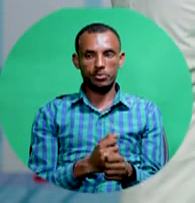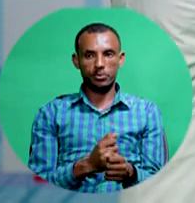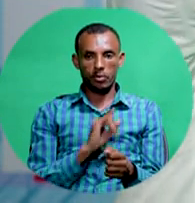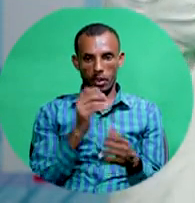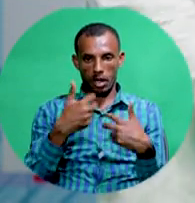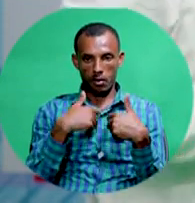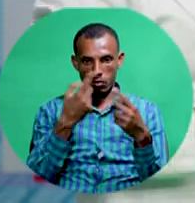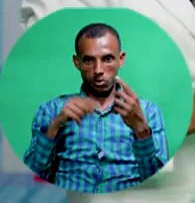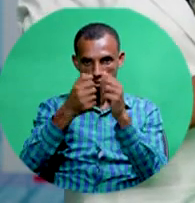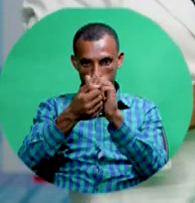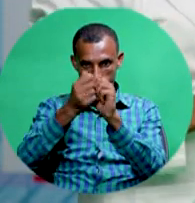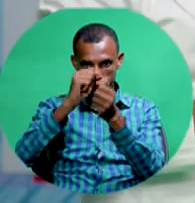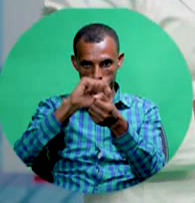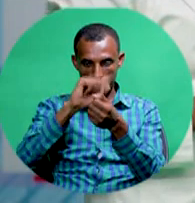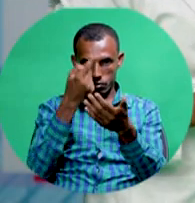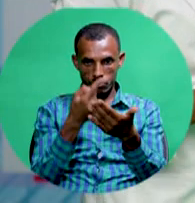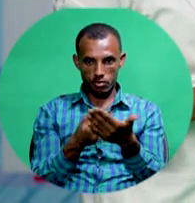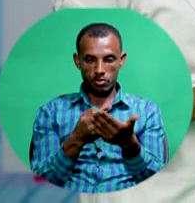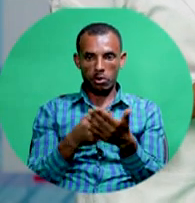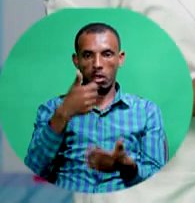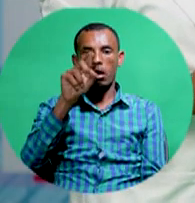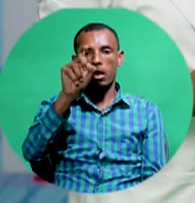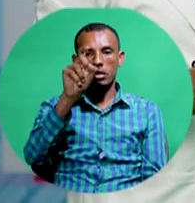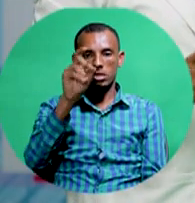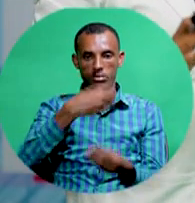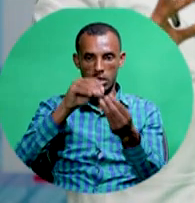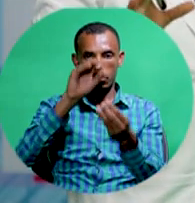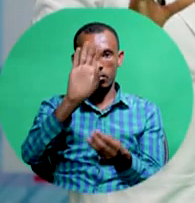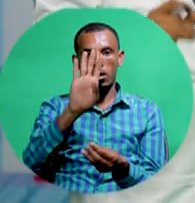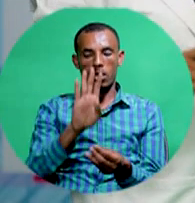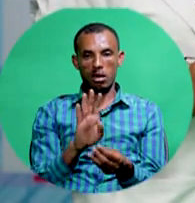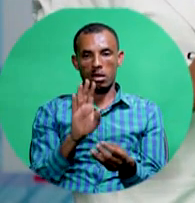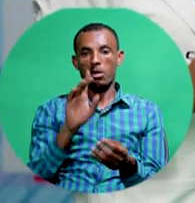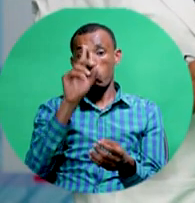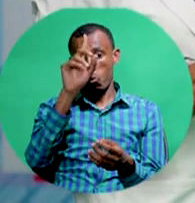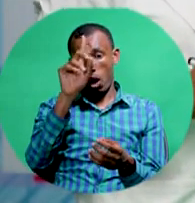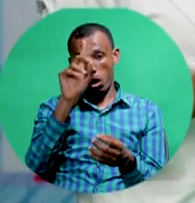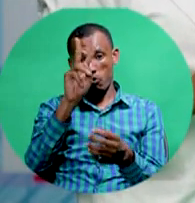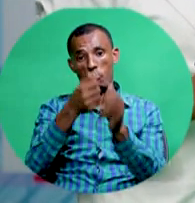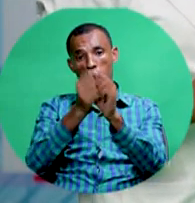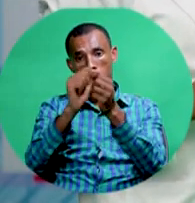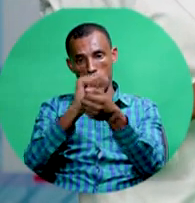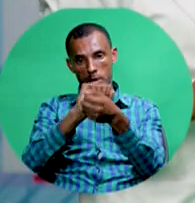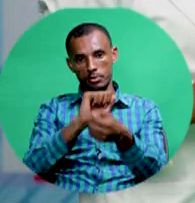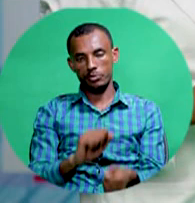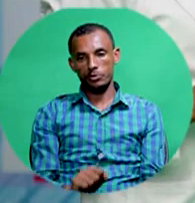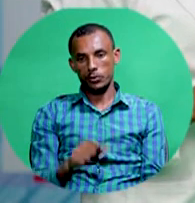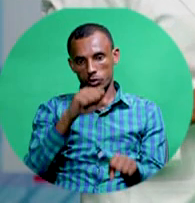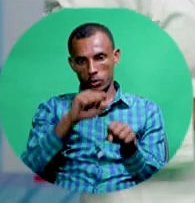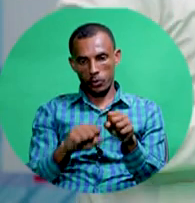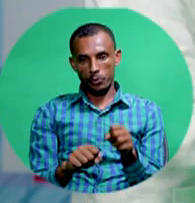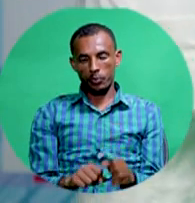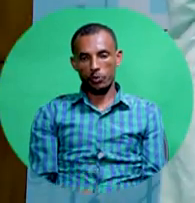I have to change this ax plus b into one variable as earlier.